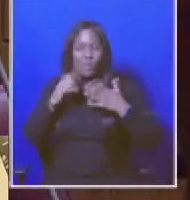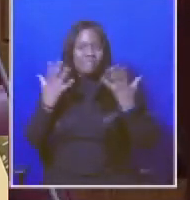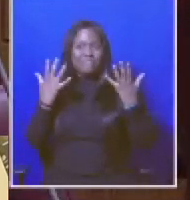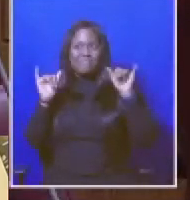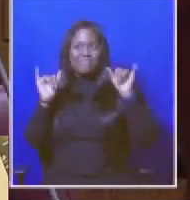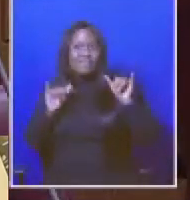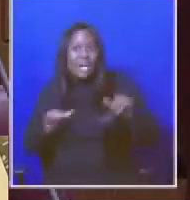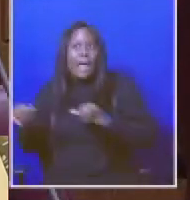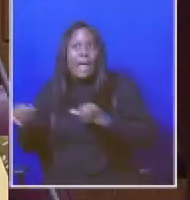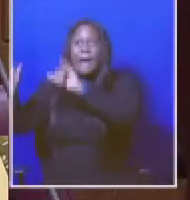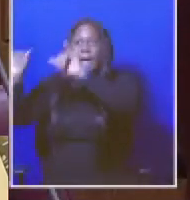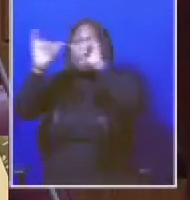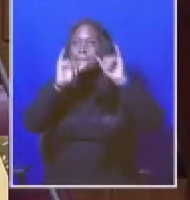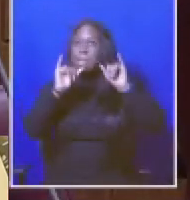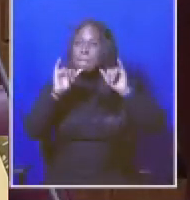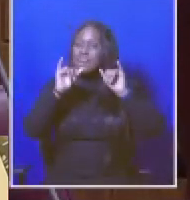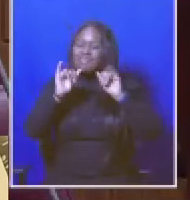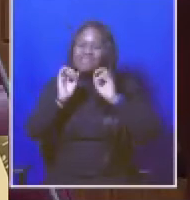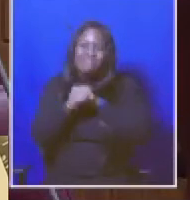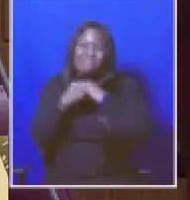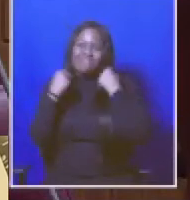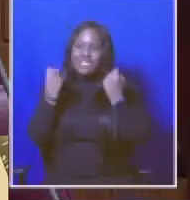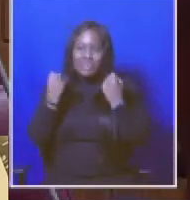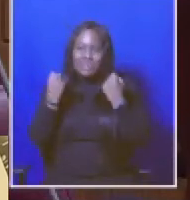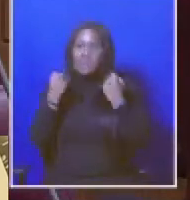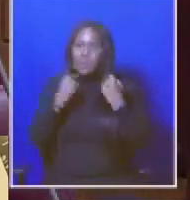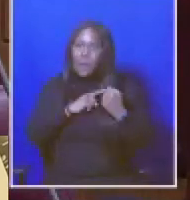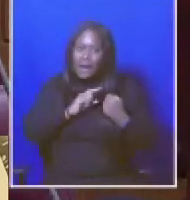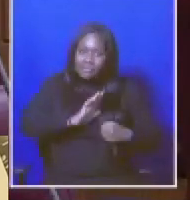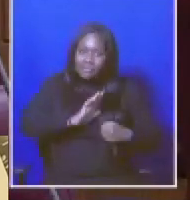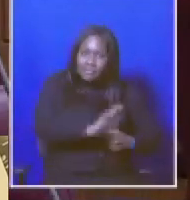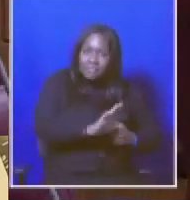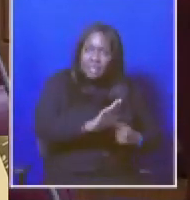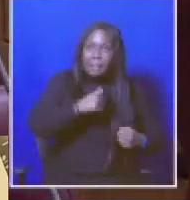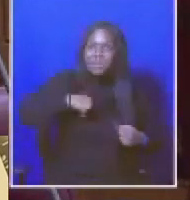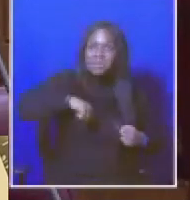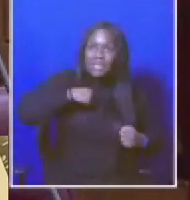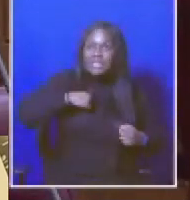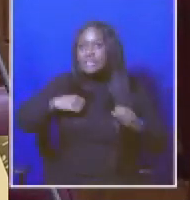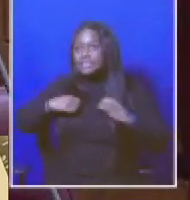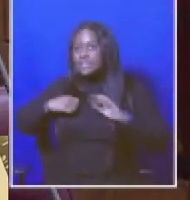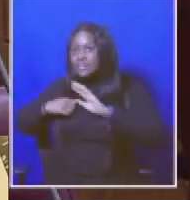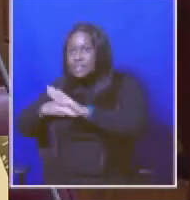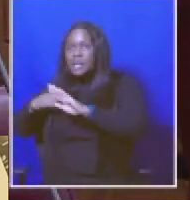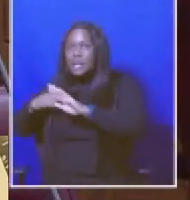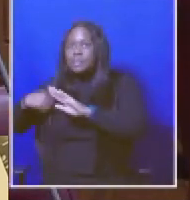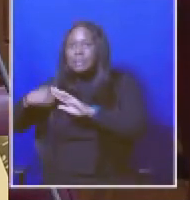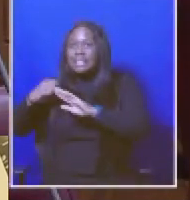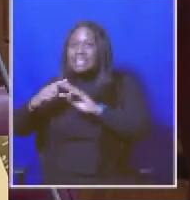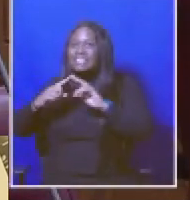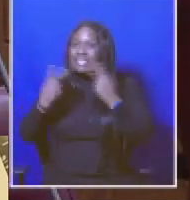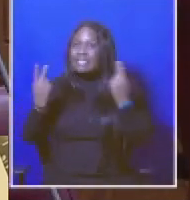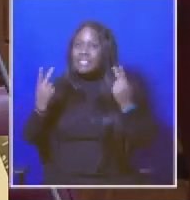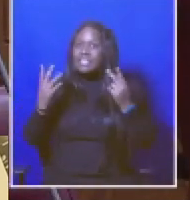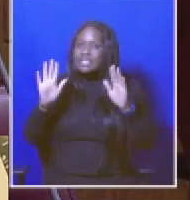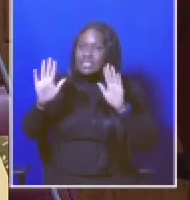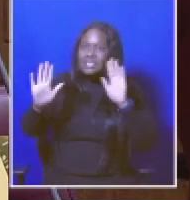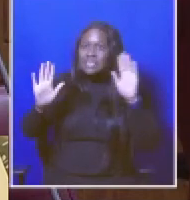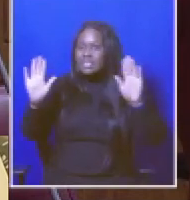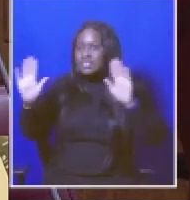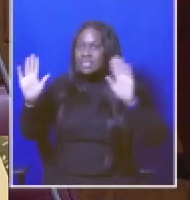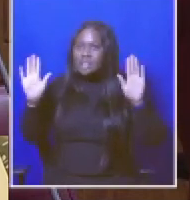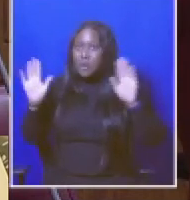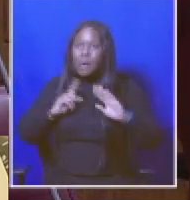Mm. As contextually, the problems faced by provinces differ, considering that in